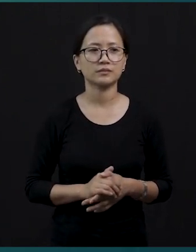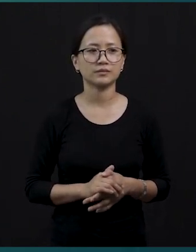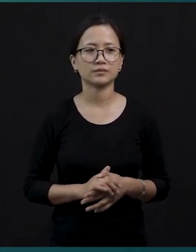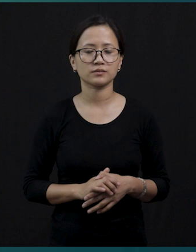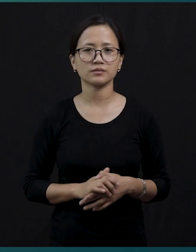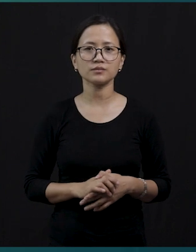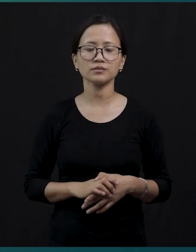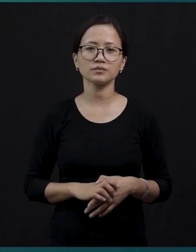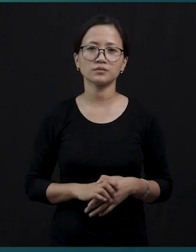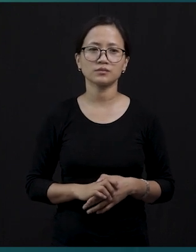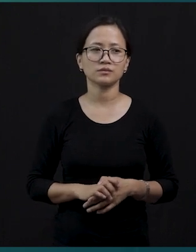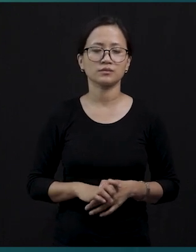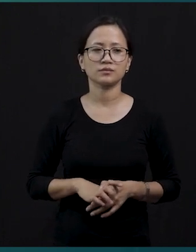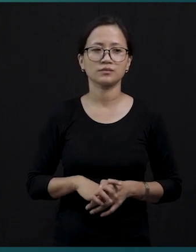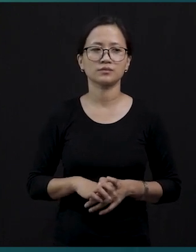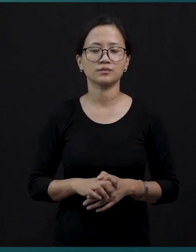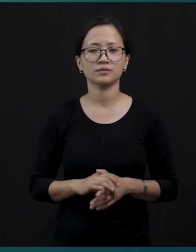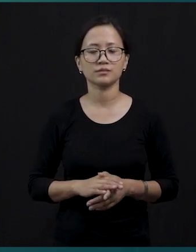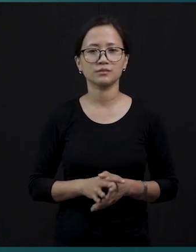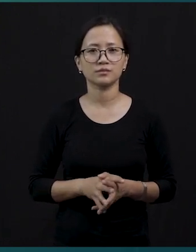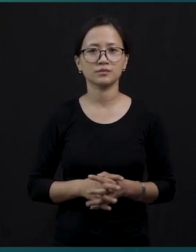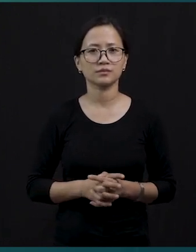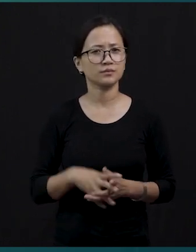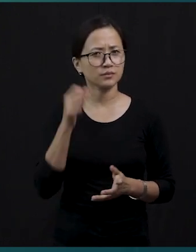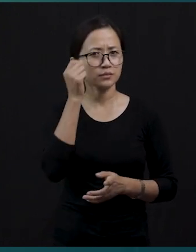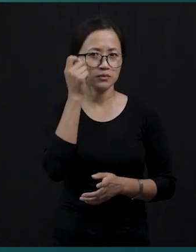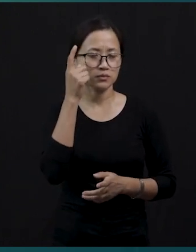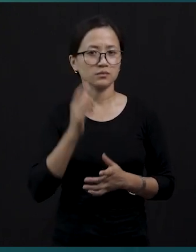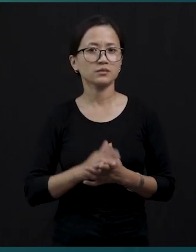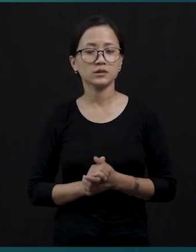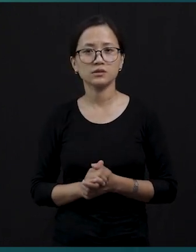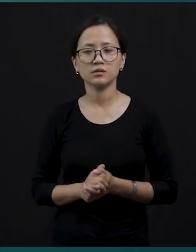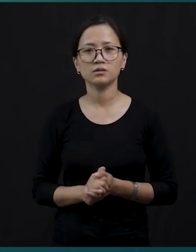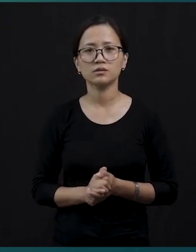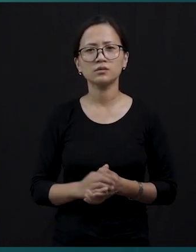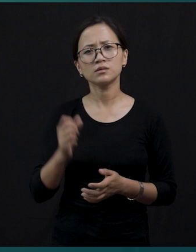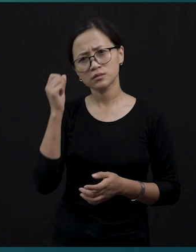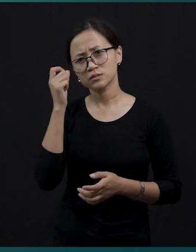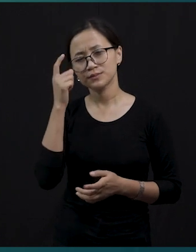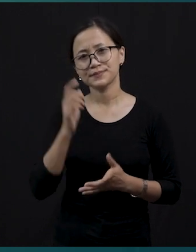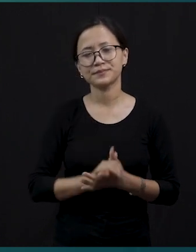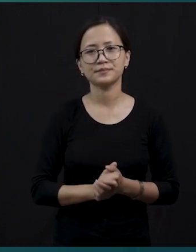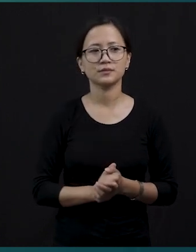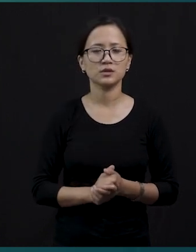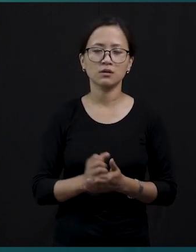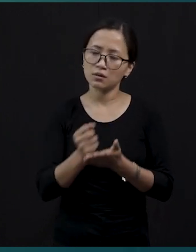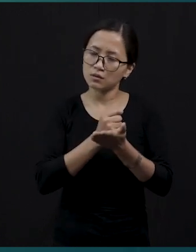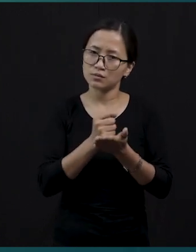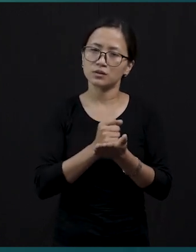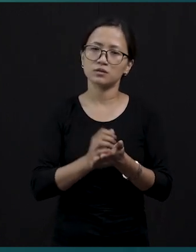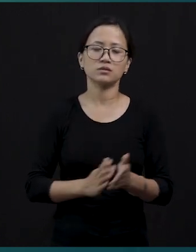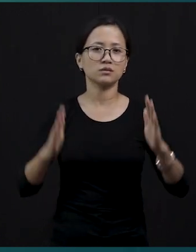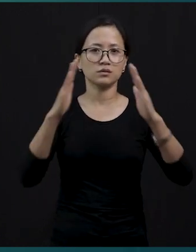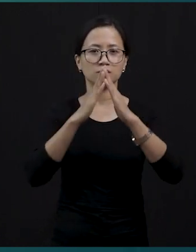43,167. Right. So did you understood, children? Did you understood? Keep on